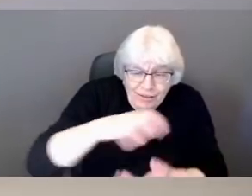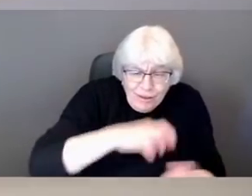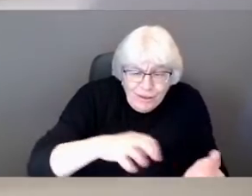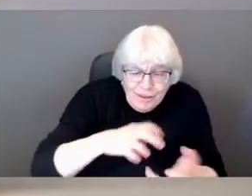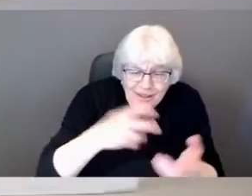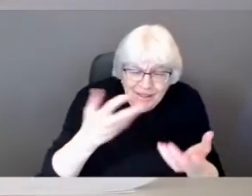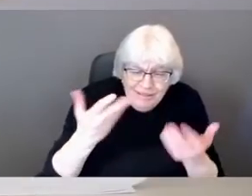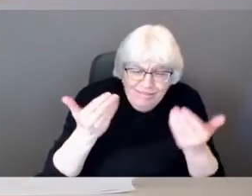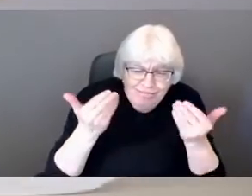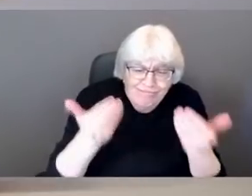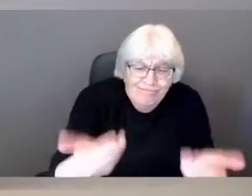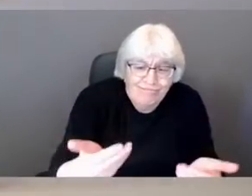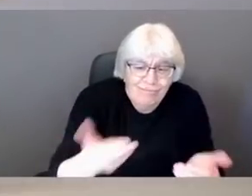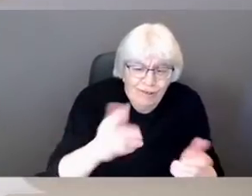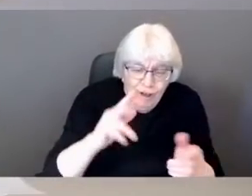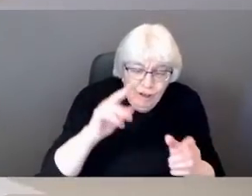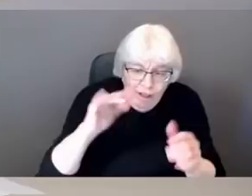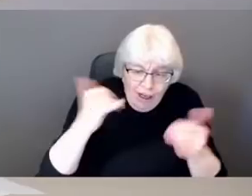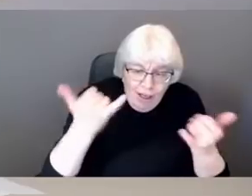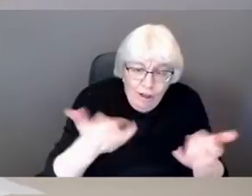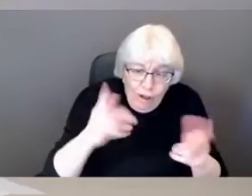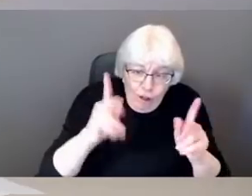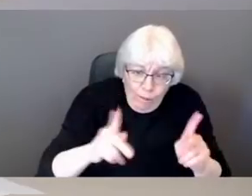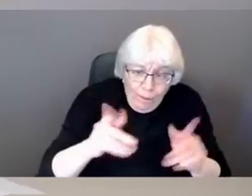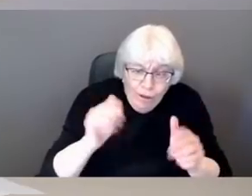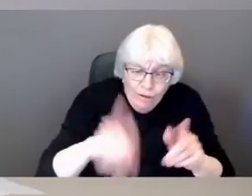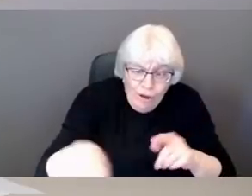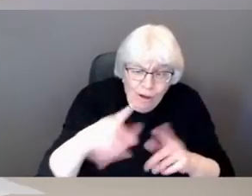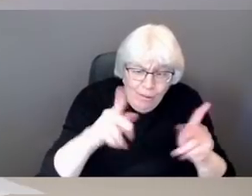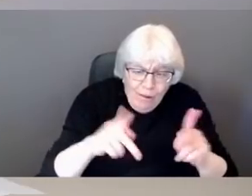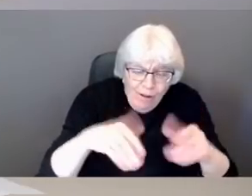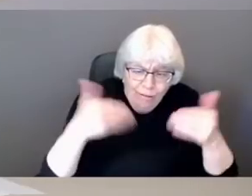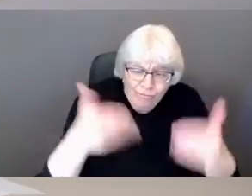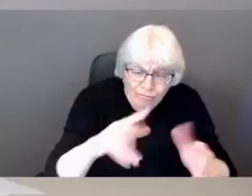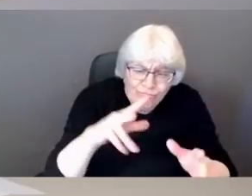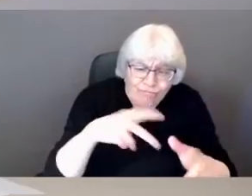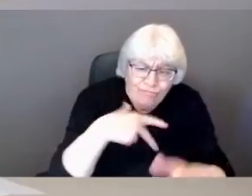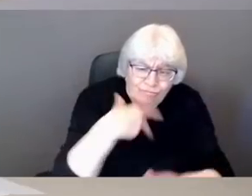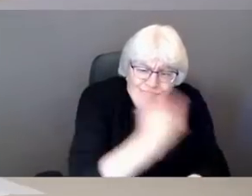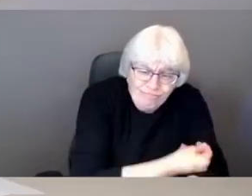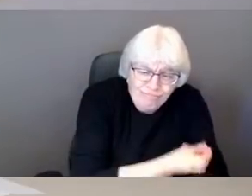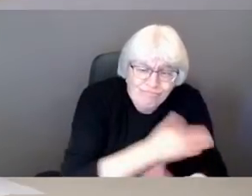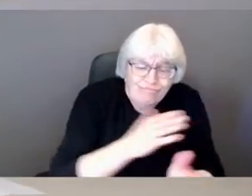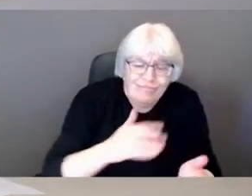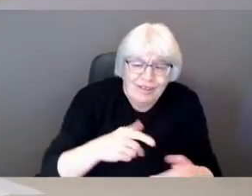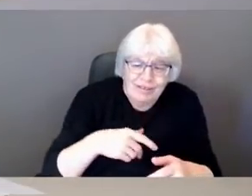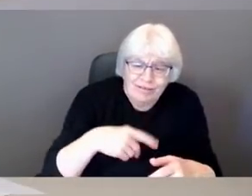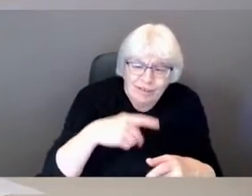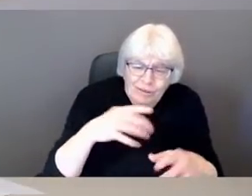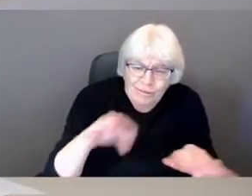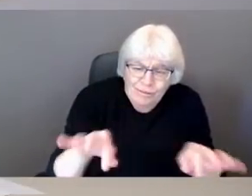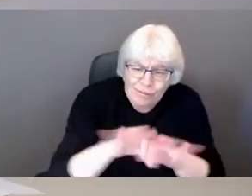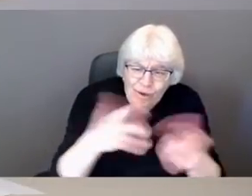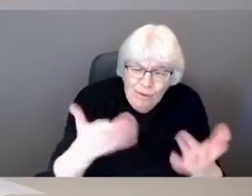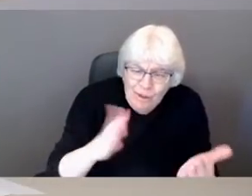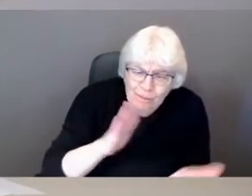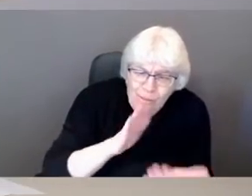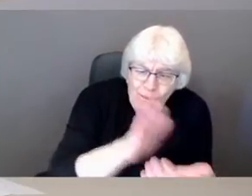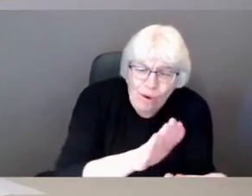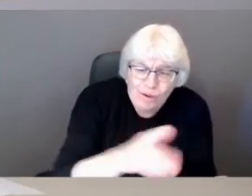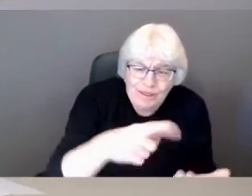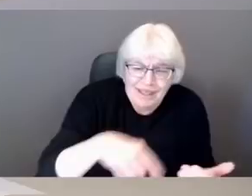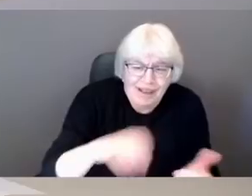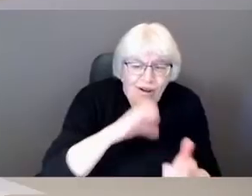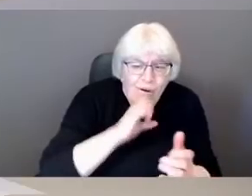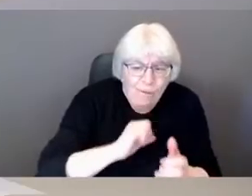staggered approach like we've seen before? I mean, the guidance is sort of 18 and up now, which is just every adult on PEI. You mentioned the priority groups.